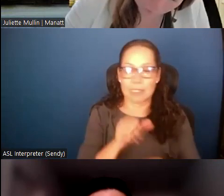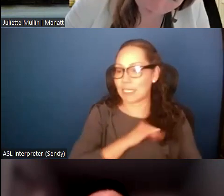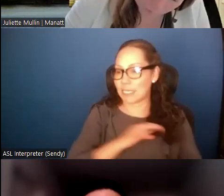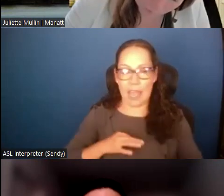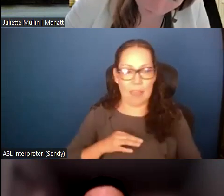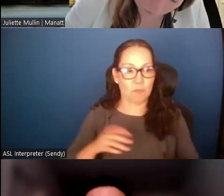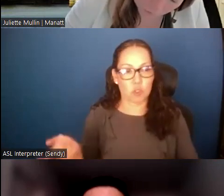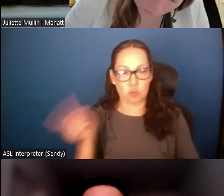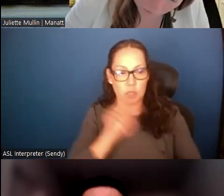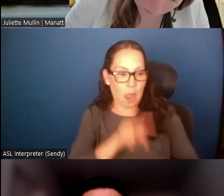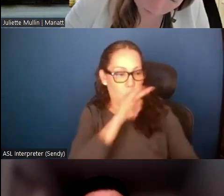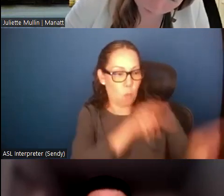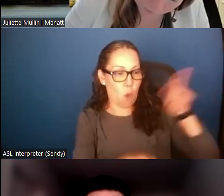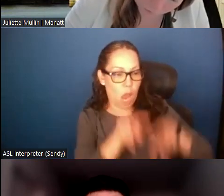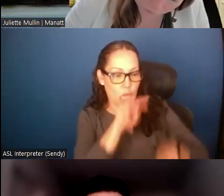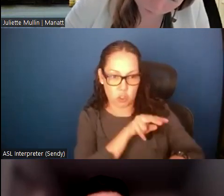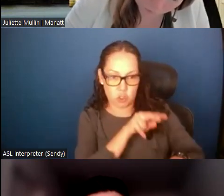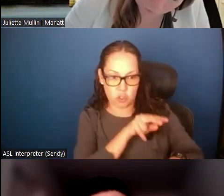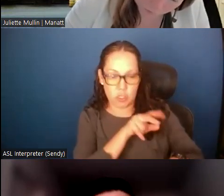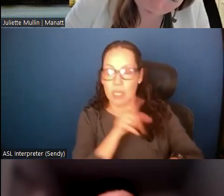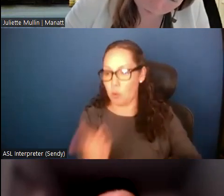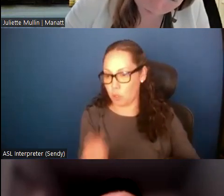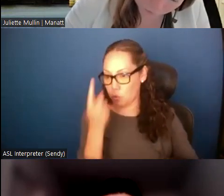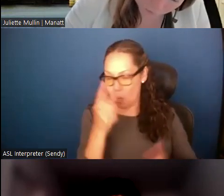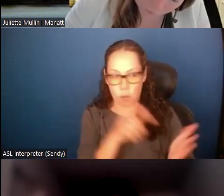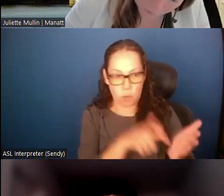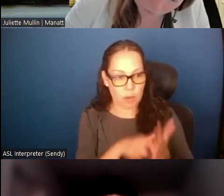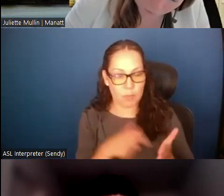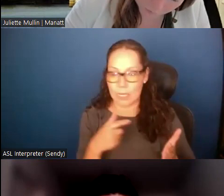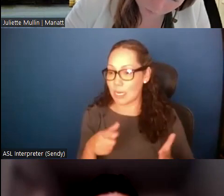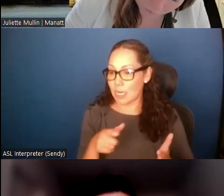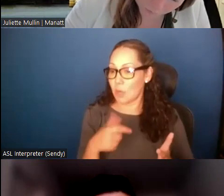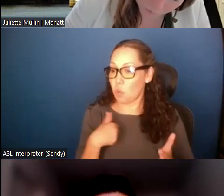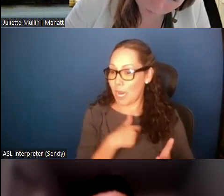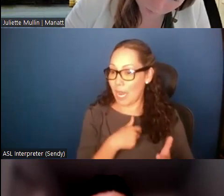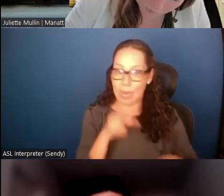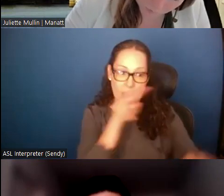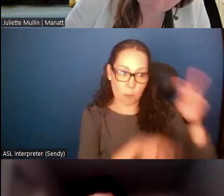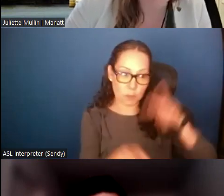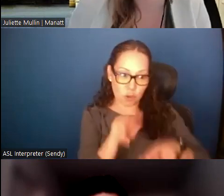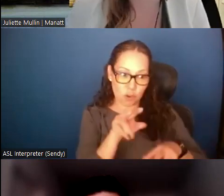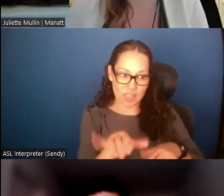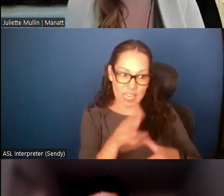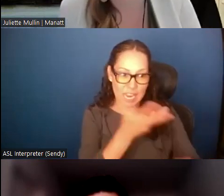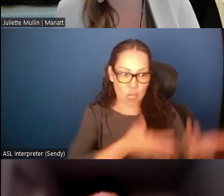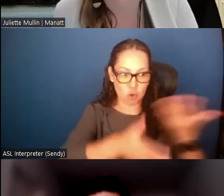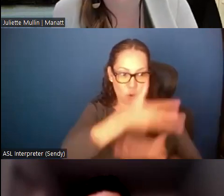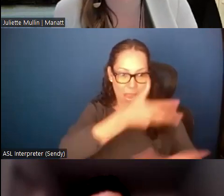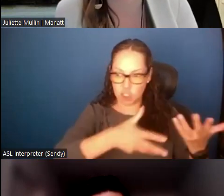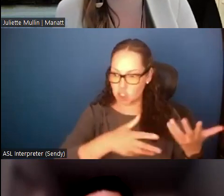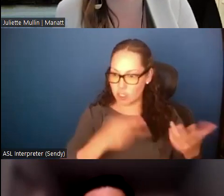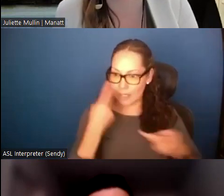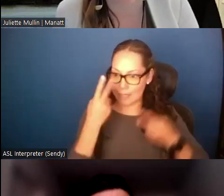watching. And that was one of the requirements, was that we had to observe some of these interactions. And I can tell you, facility